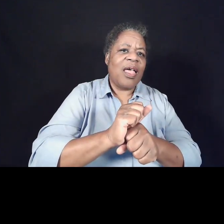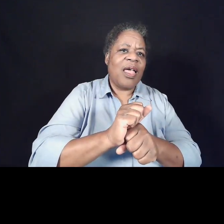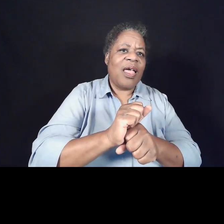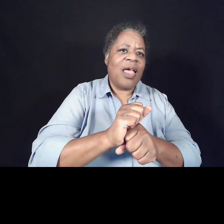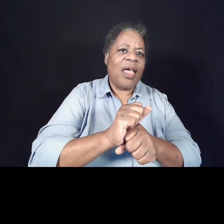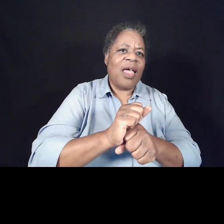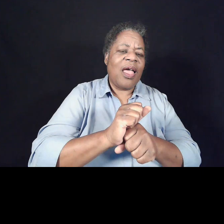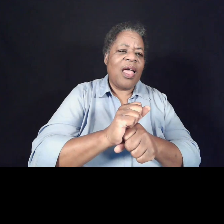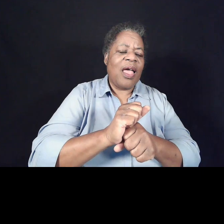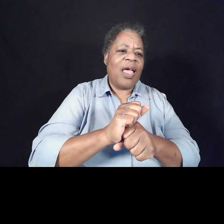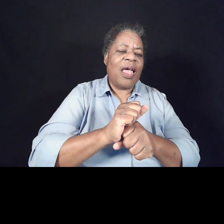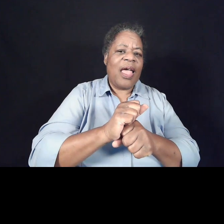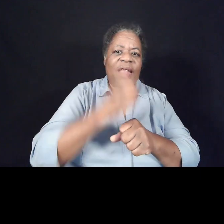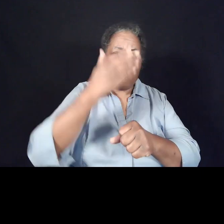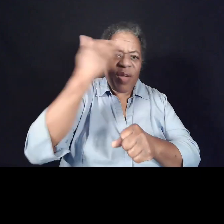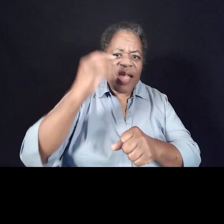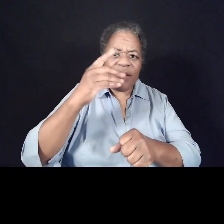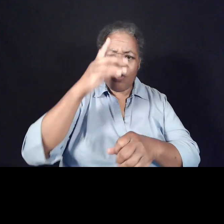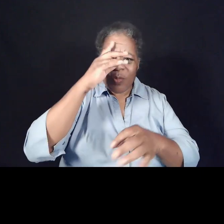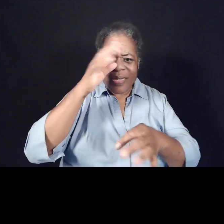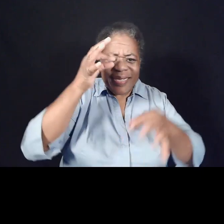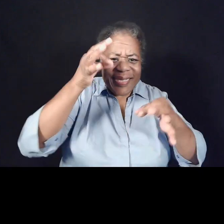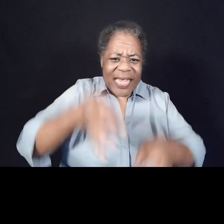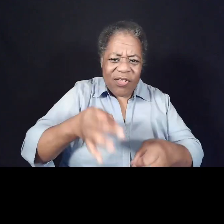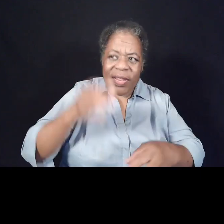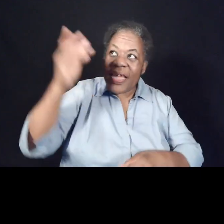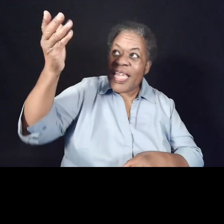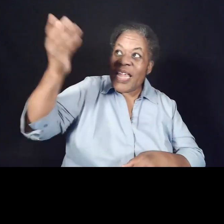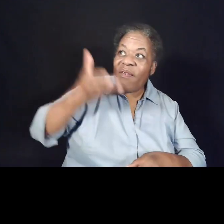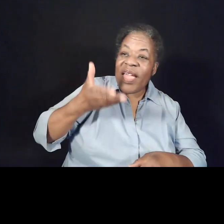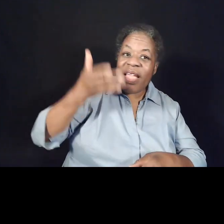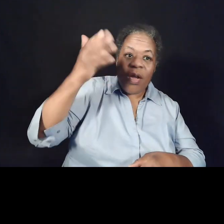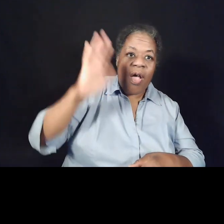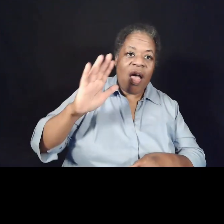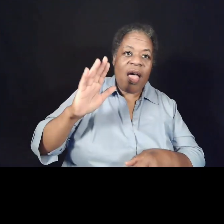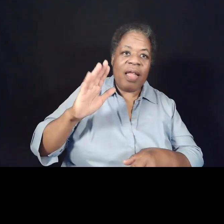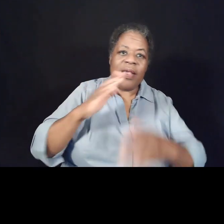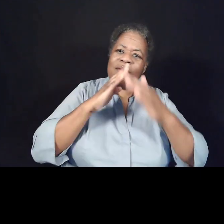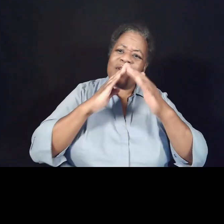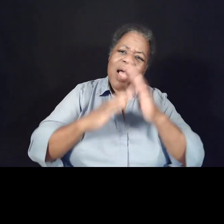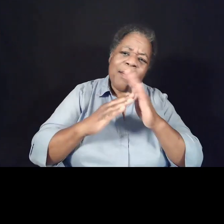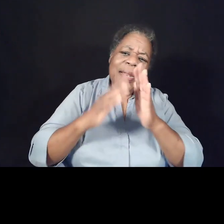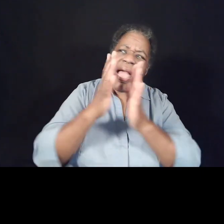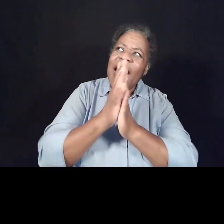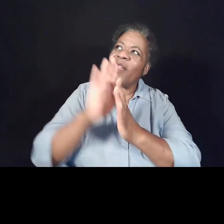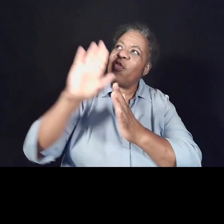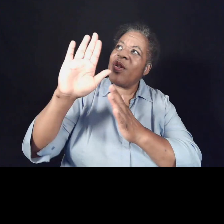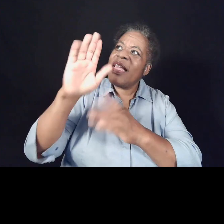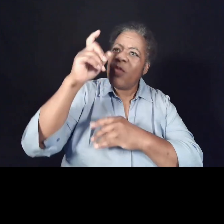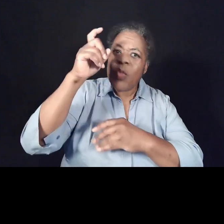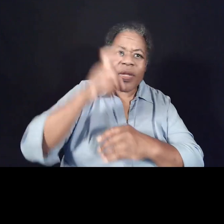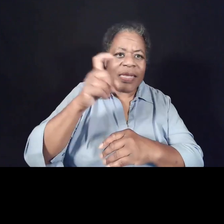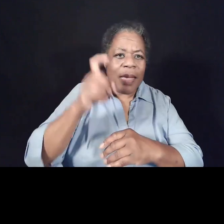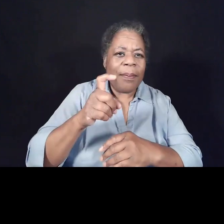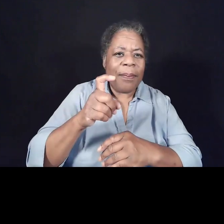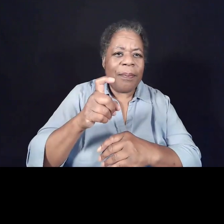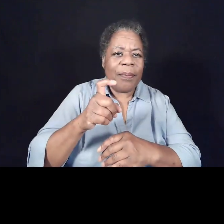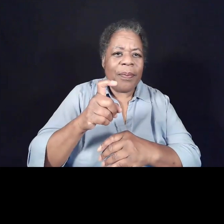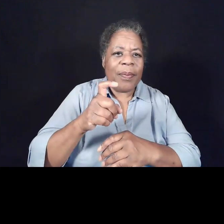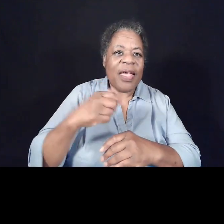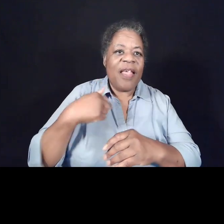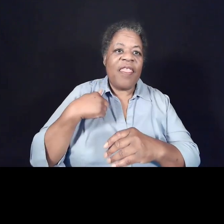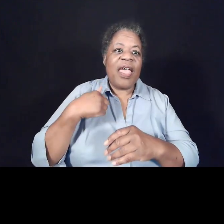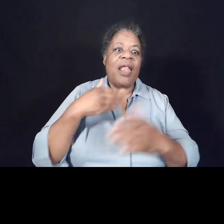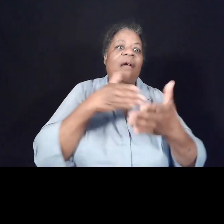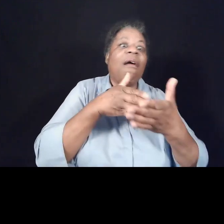intentionally inviting God in, without humbly asking for wisdom, until I've hit a dead end